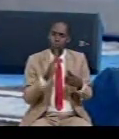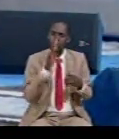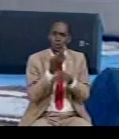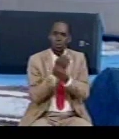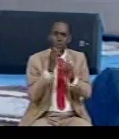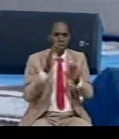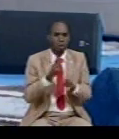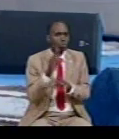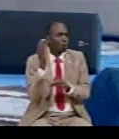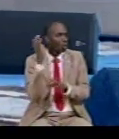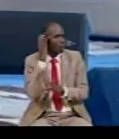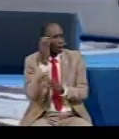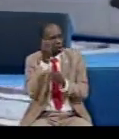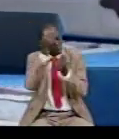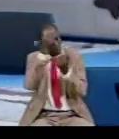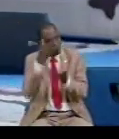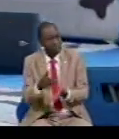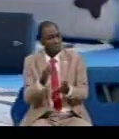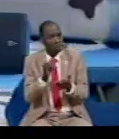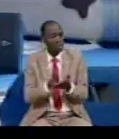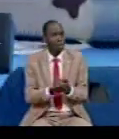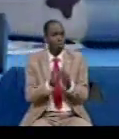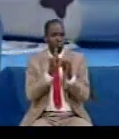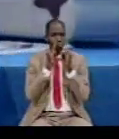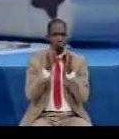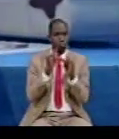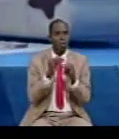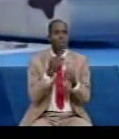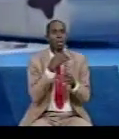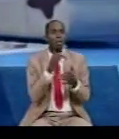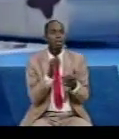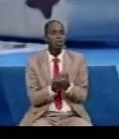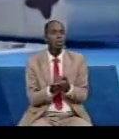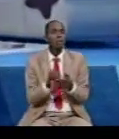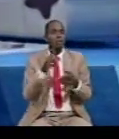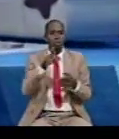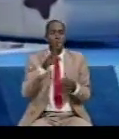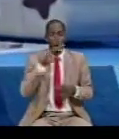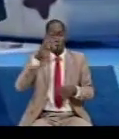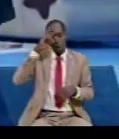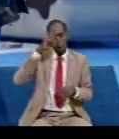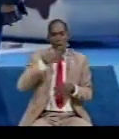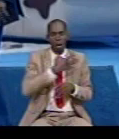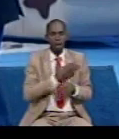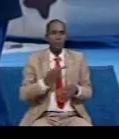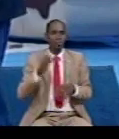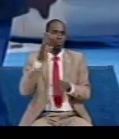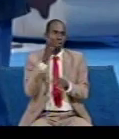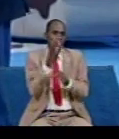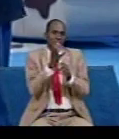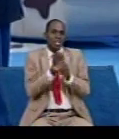instruction, you are wise. And then he says, and shall obtain favor of the Lord.